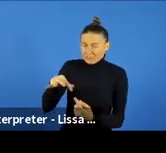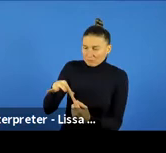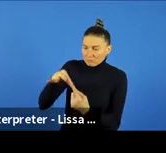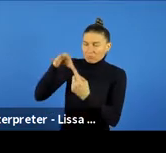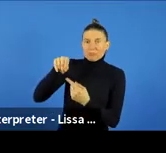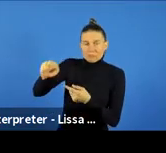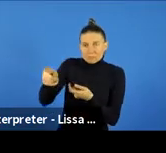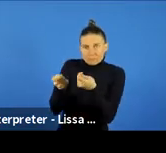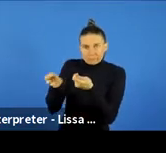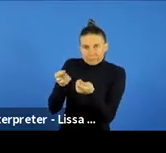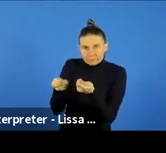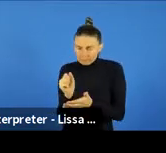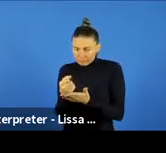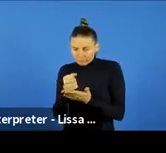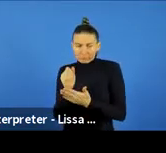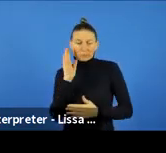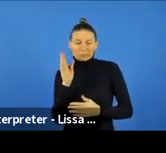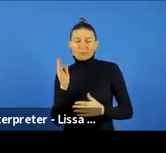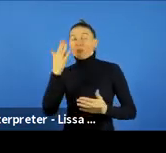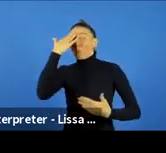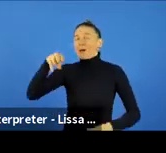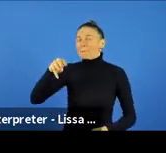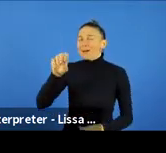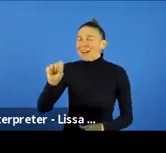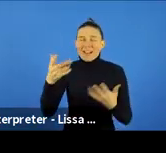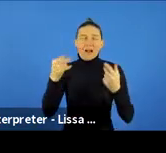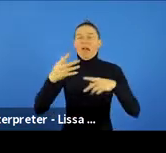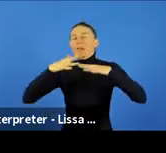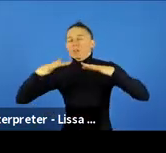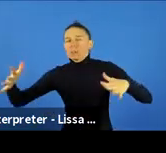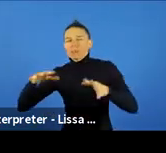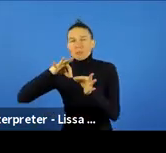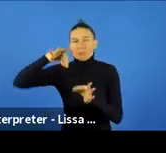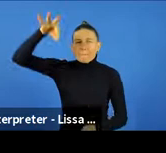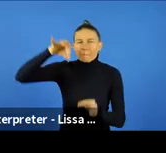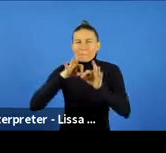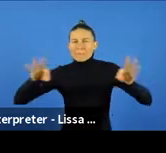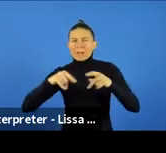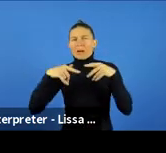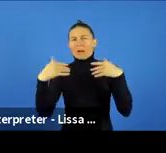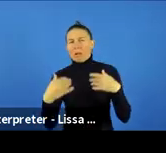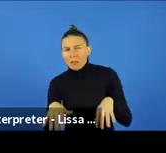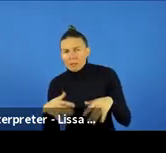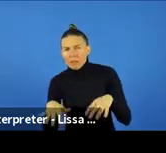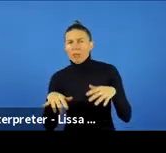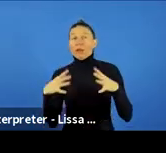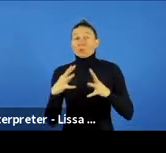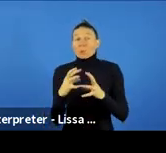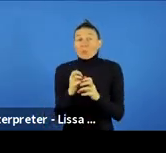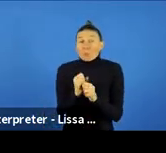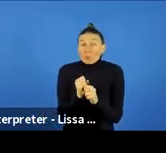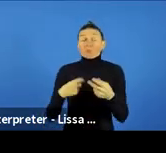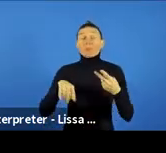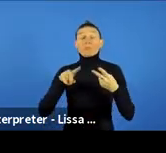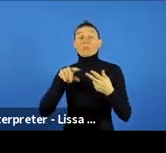of multiple sclerosis, so different muscular diseases, muscular atrophy, dystrophy, ALS